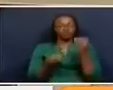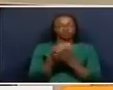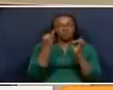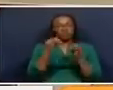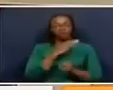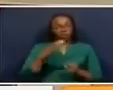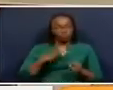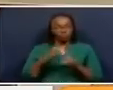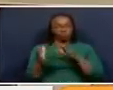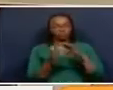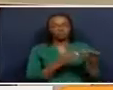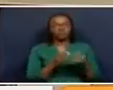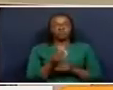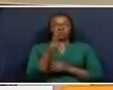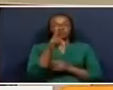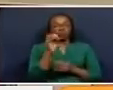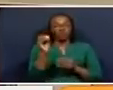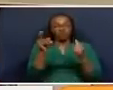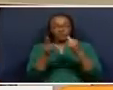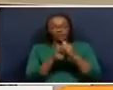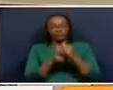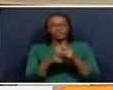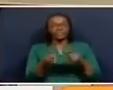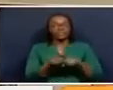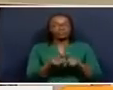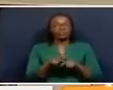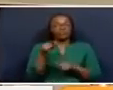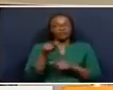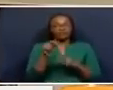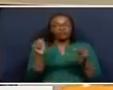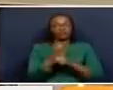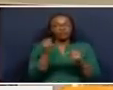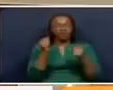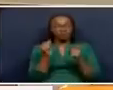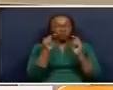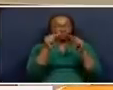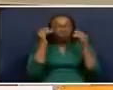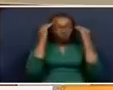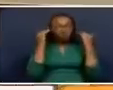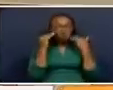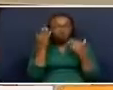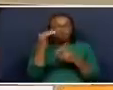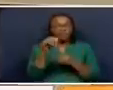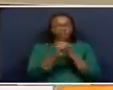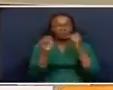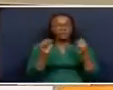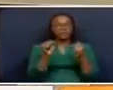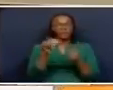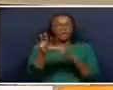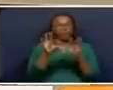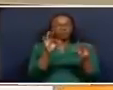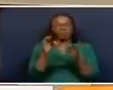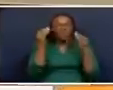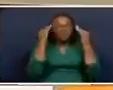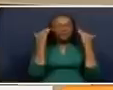said they can't go to court. They will not submit themselves to dispute resolution. Why? Because the president had appointed the court that they would have been required to go before.